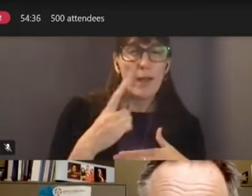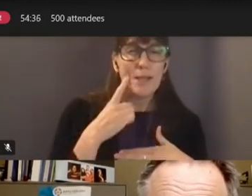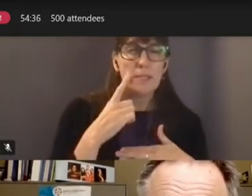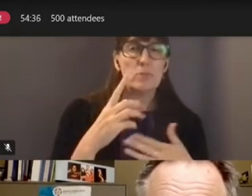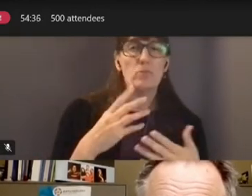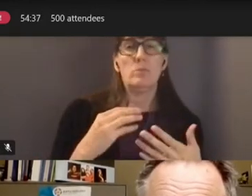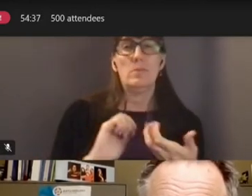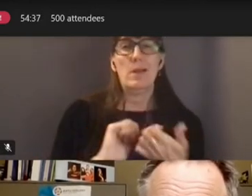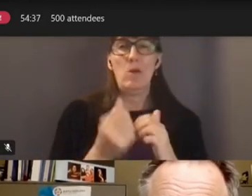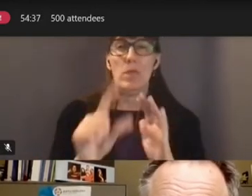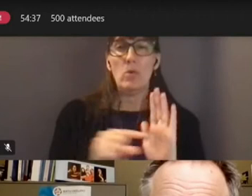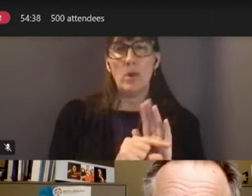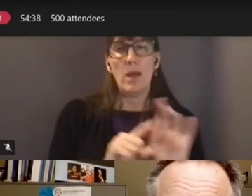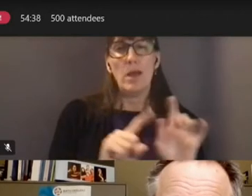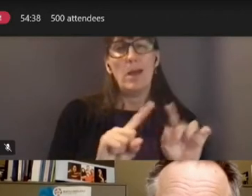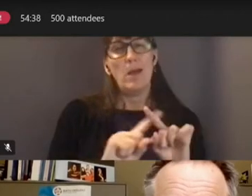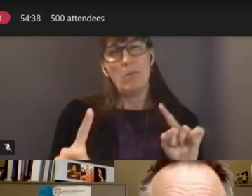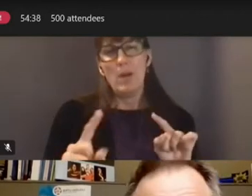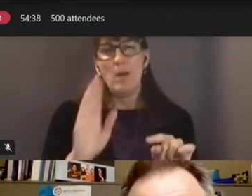question.